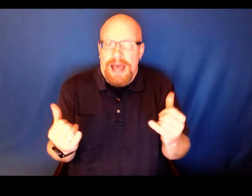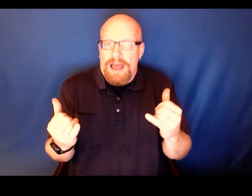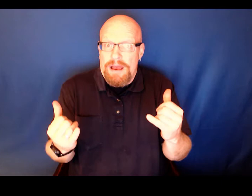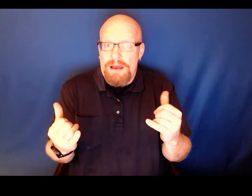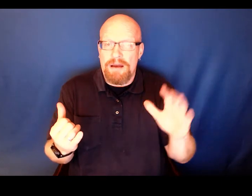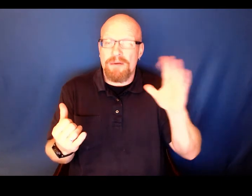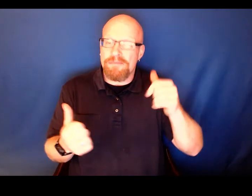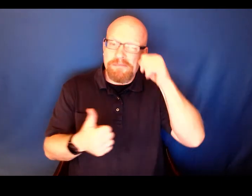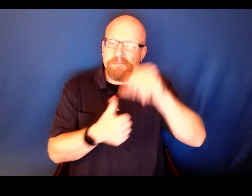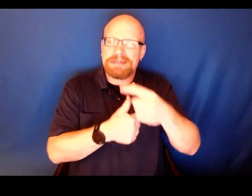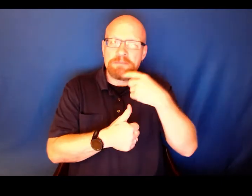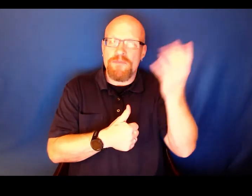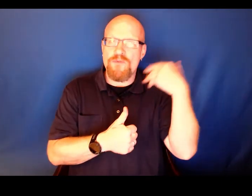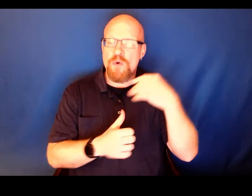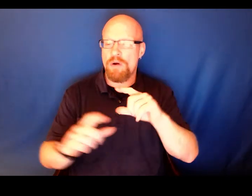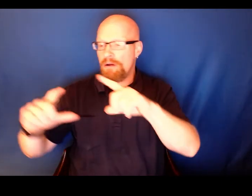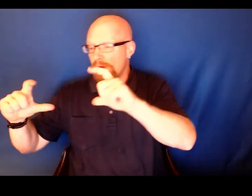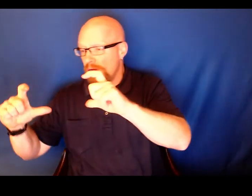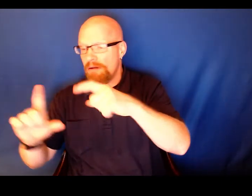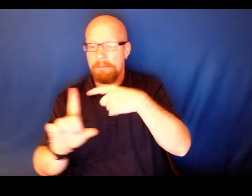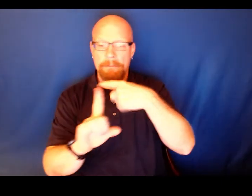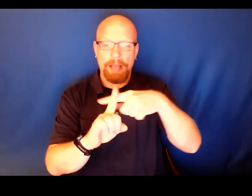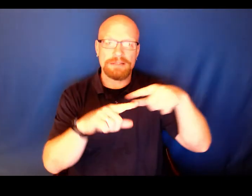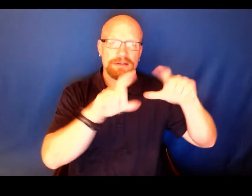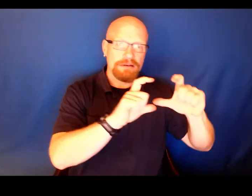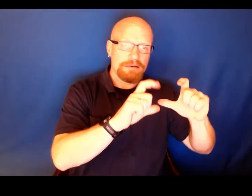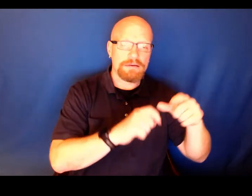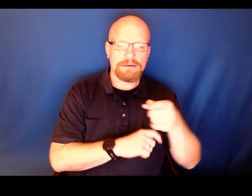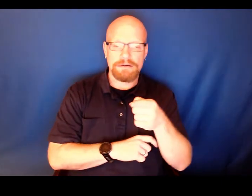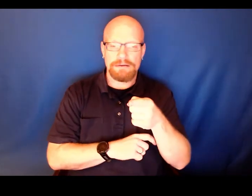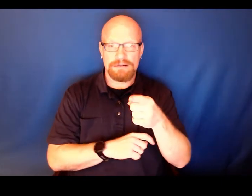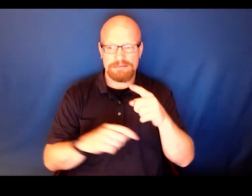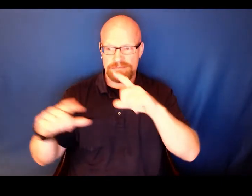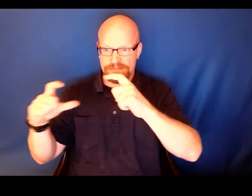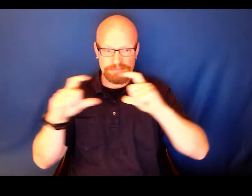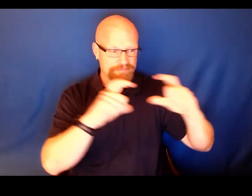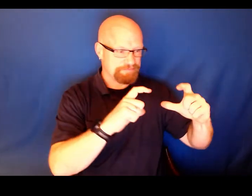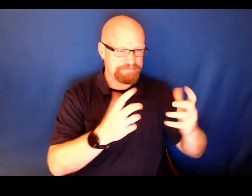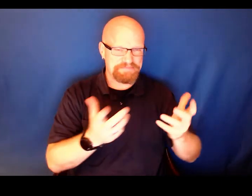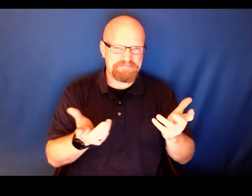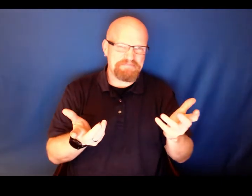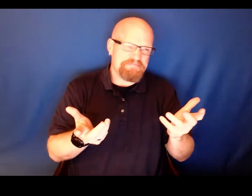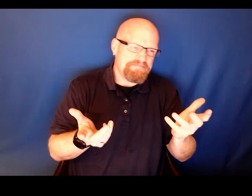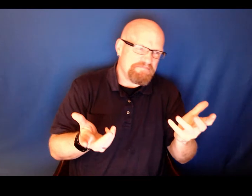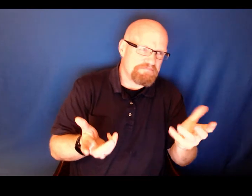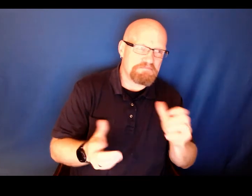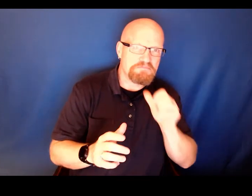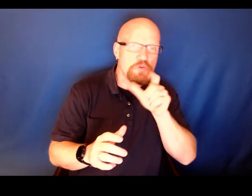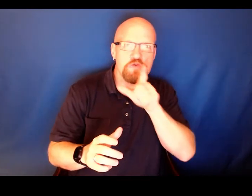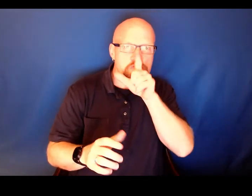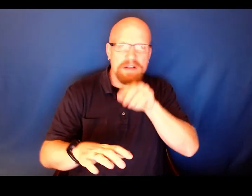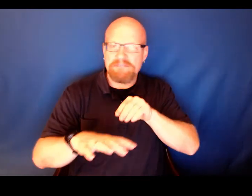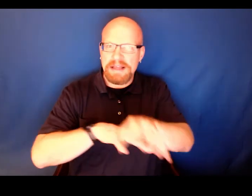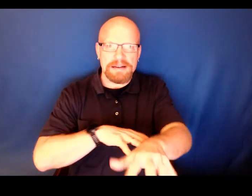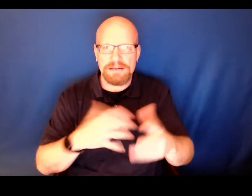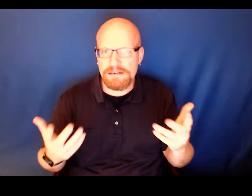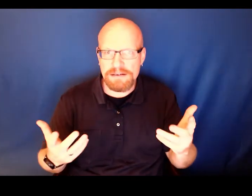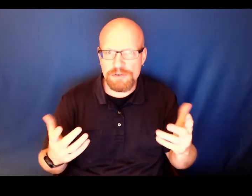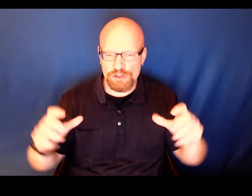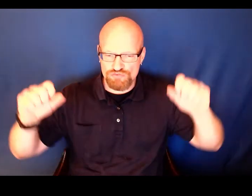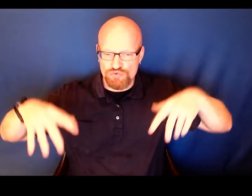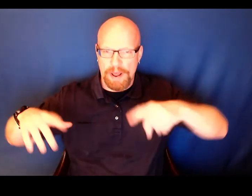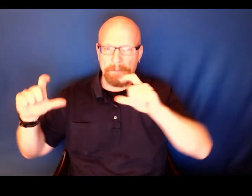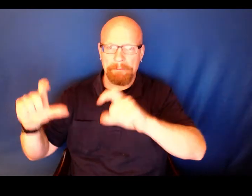So now, remember I said before, if you are adding two different polynomials, the parentheses don't make a